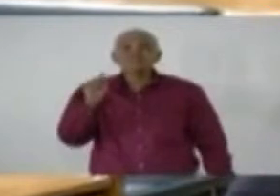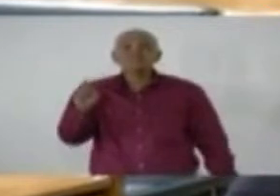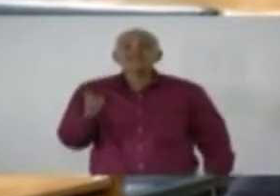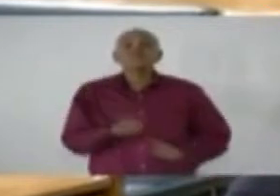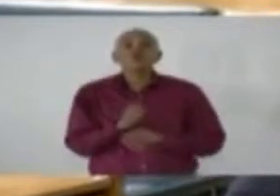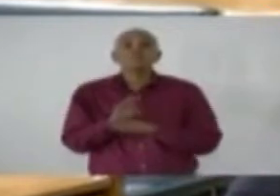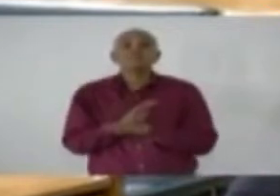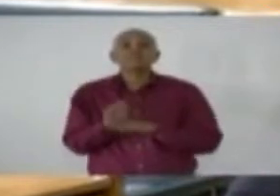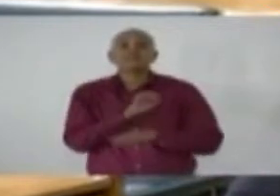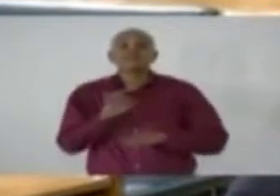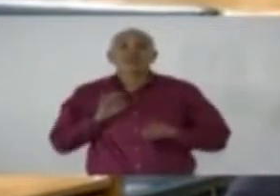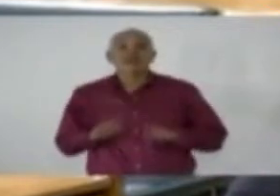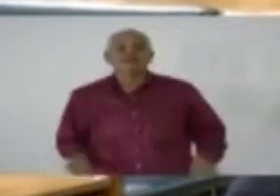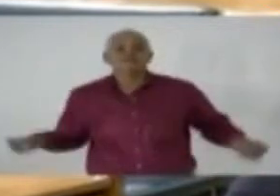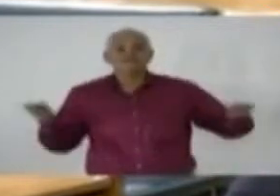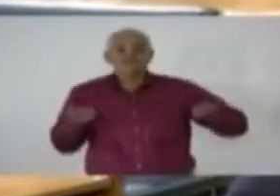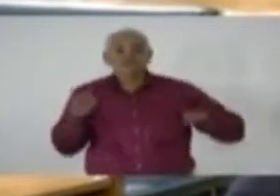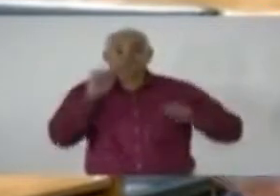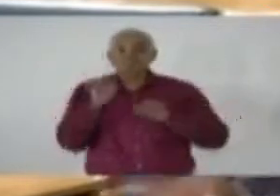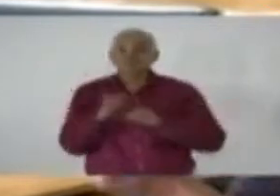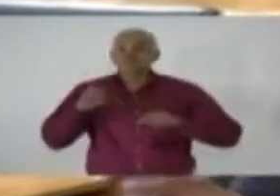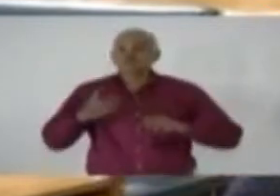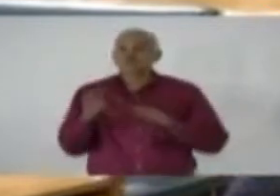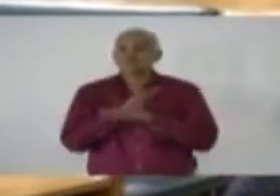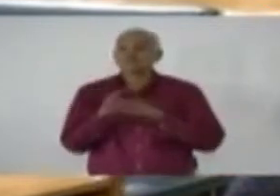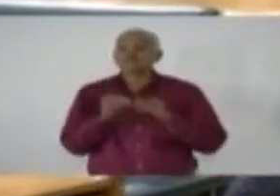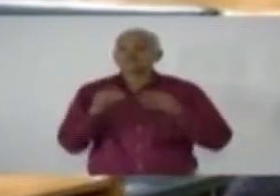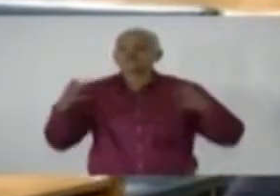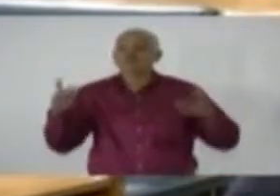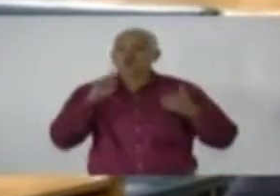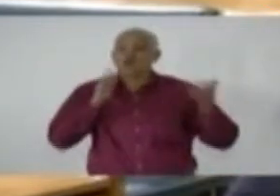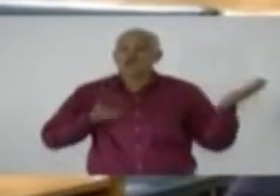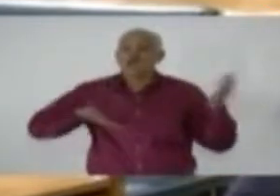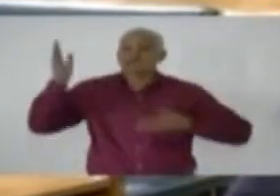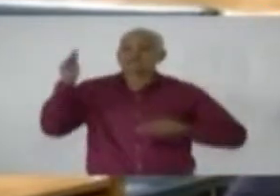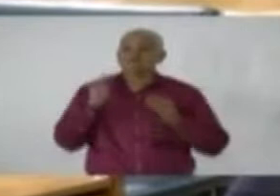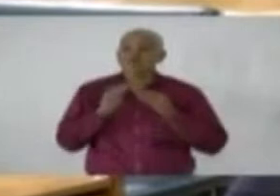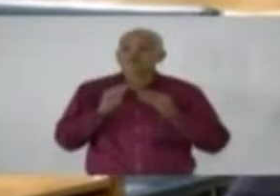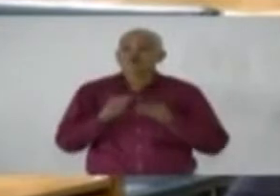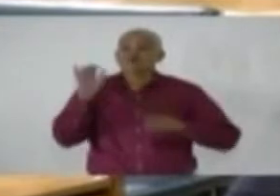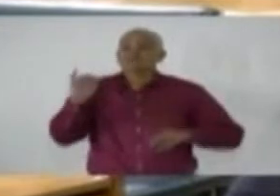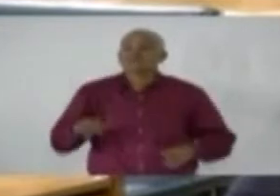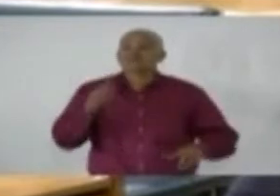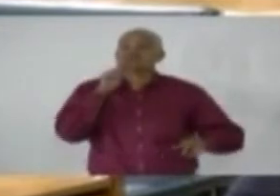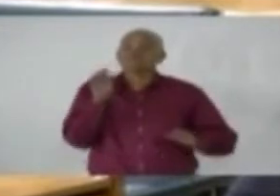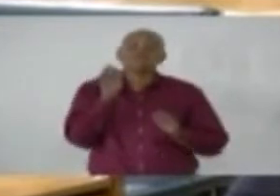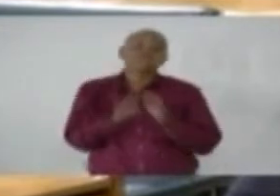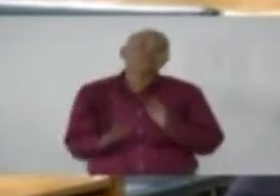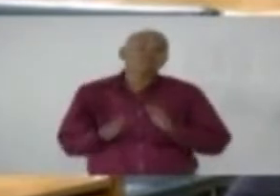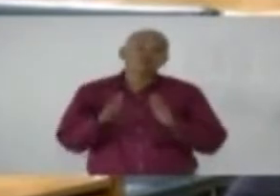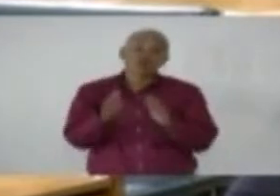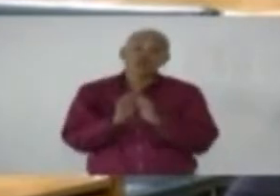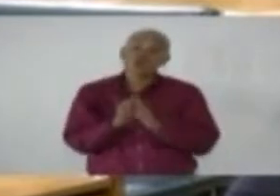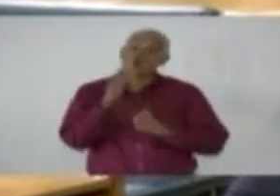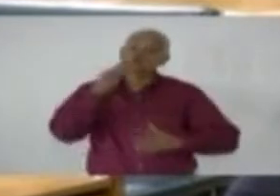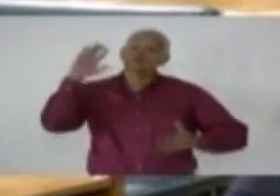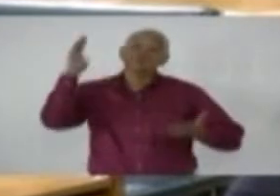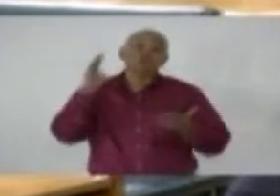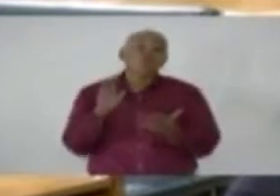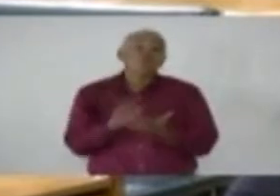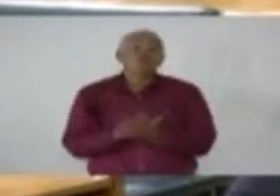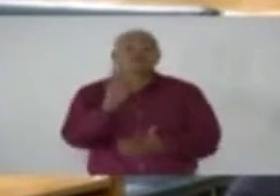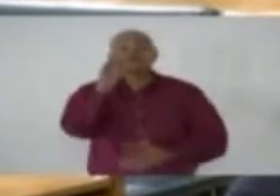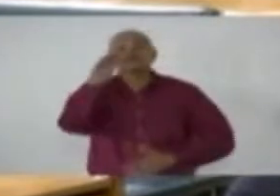business and employees. So make sure we grow our business and they export more. So that's the simple way to get down to